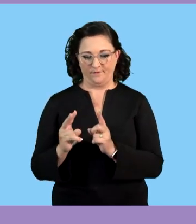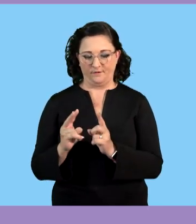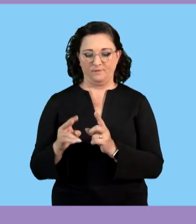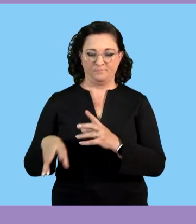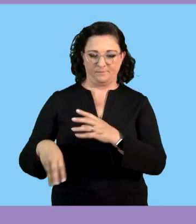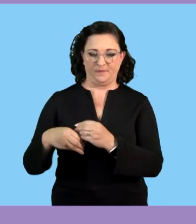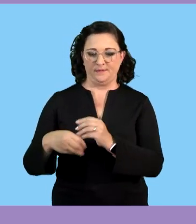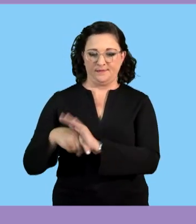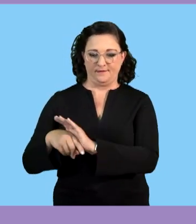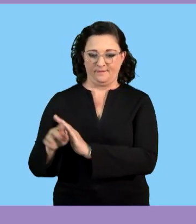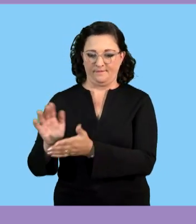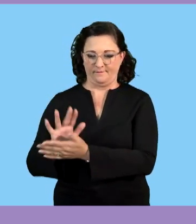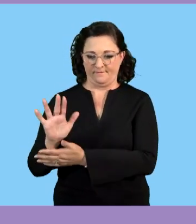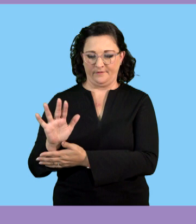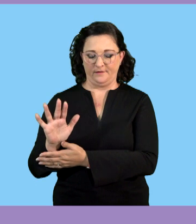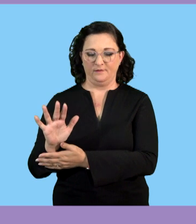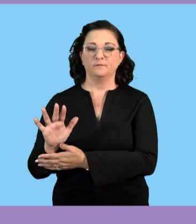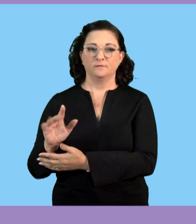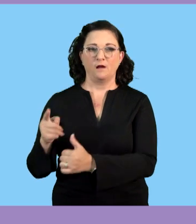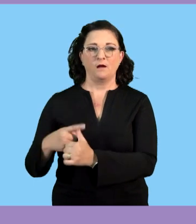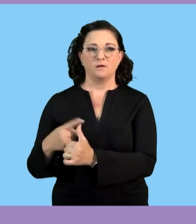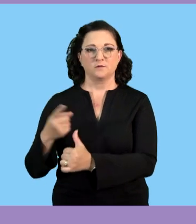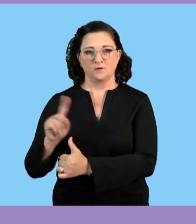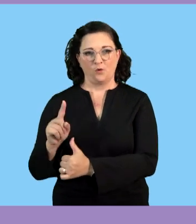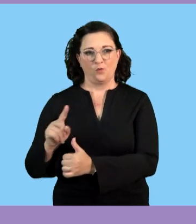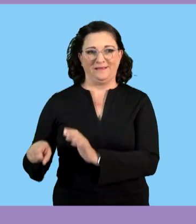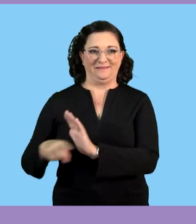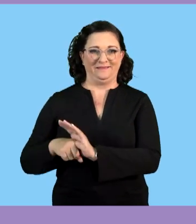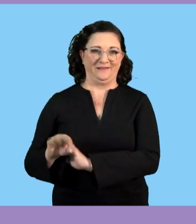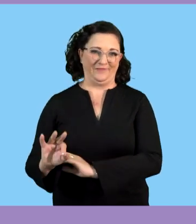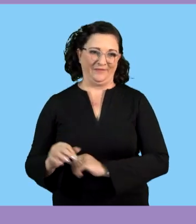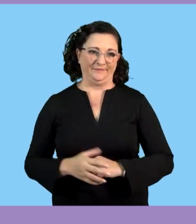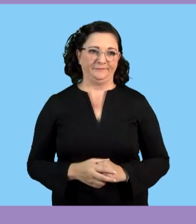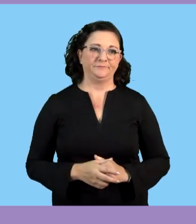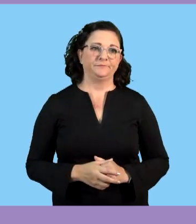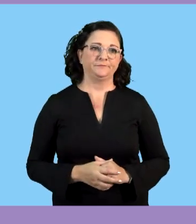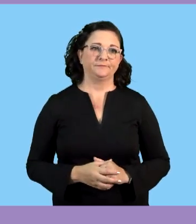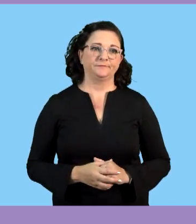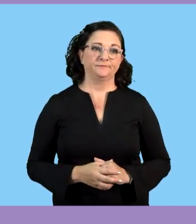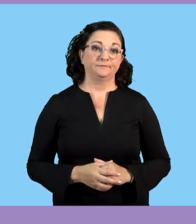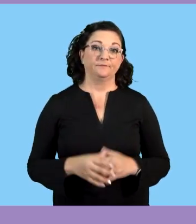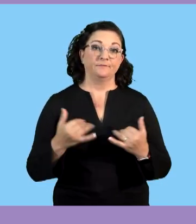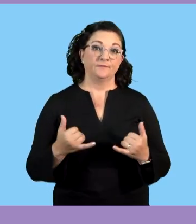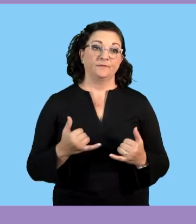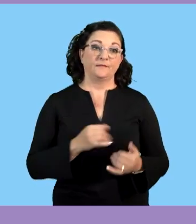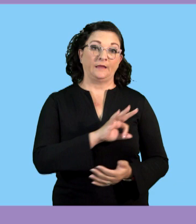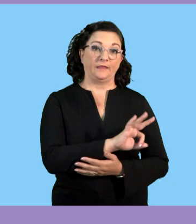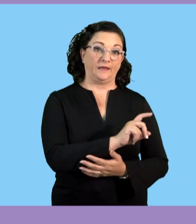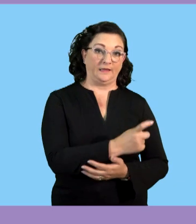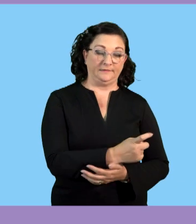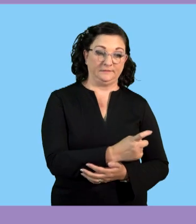plus a negative 15. That is going to give us a negative 3. Then when we